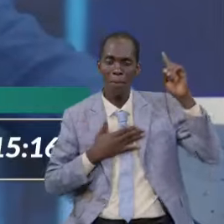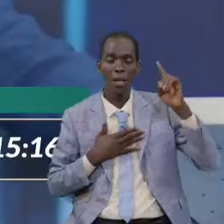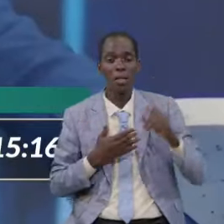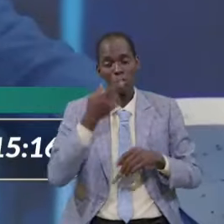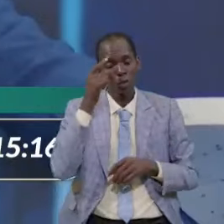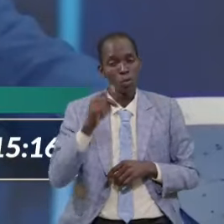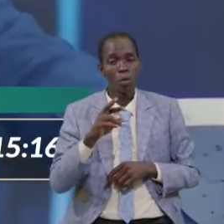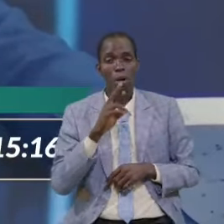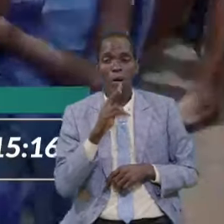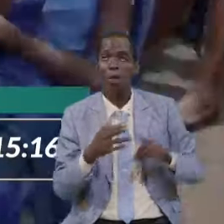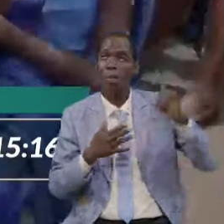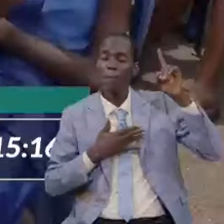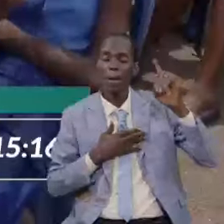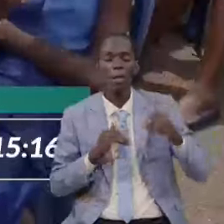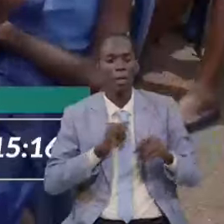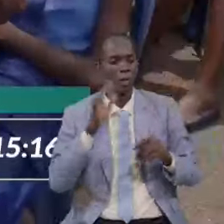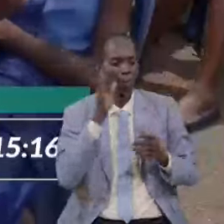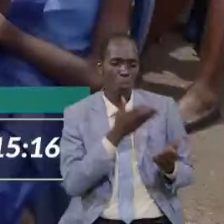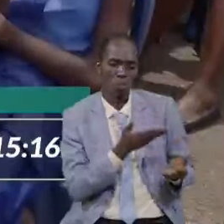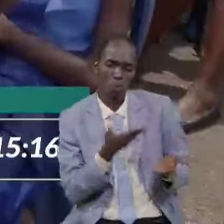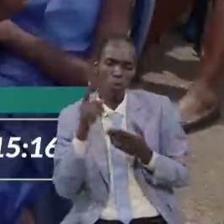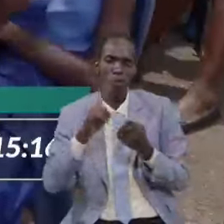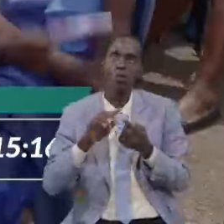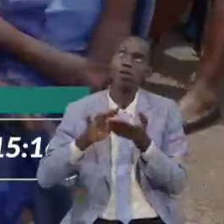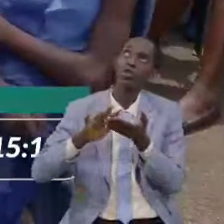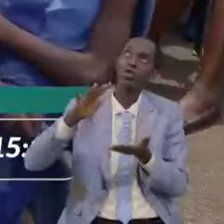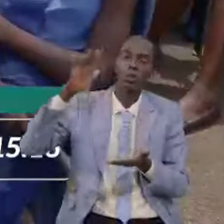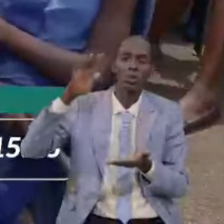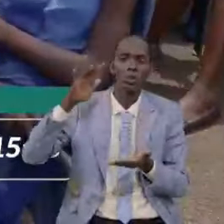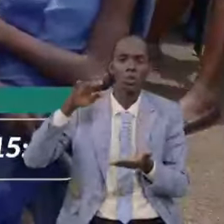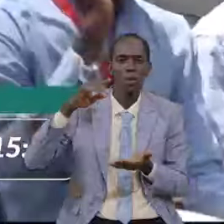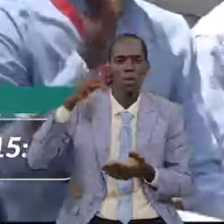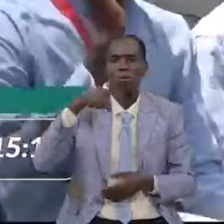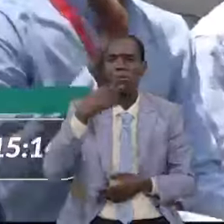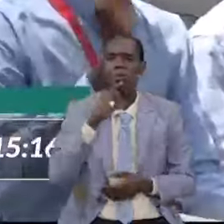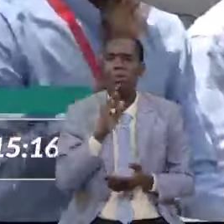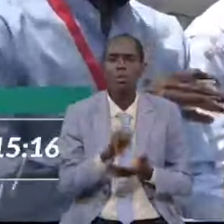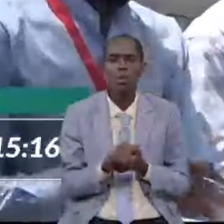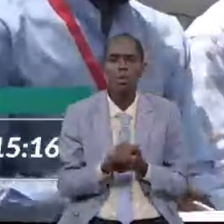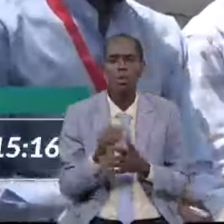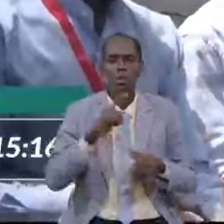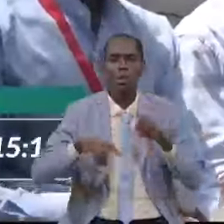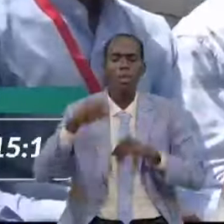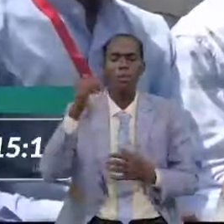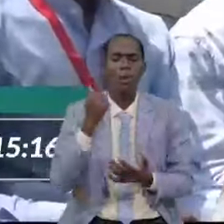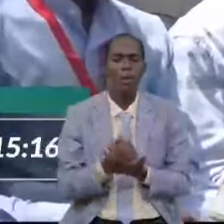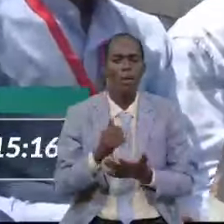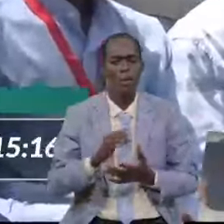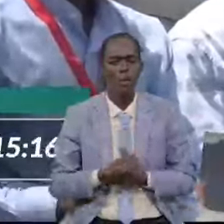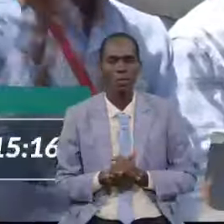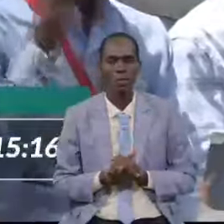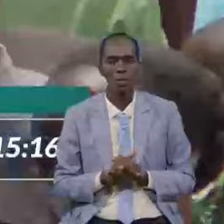to glory. Where are you there? Amen. Yeah. Amen in your